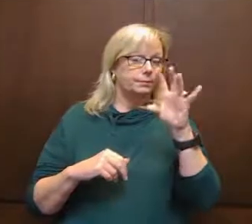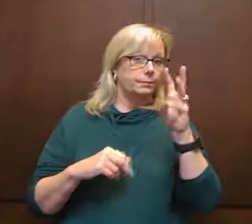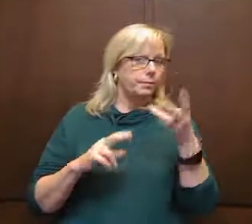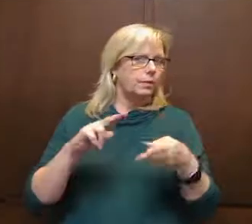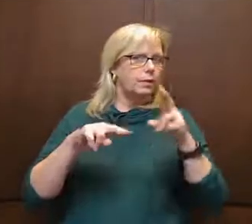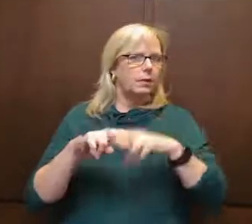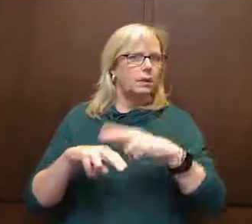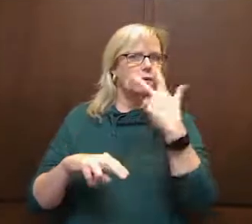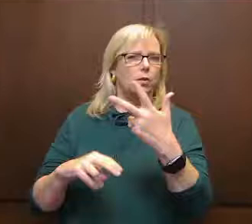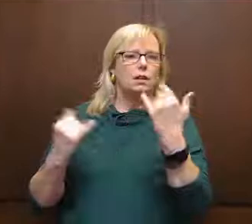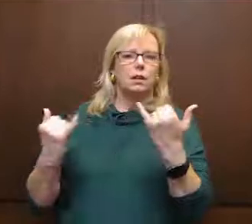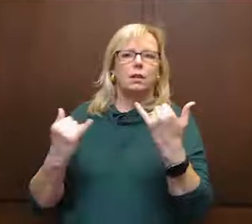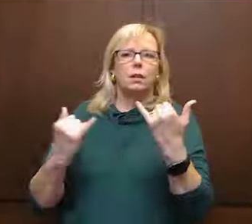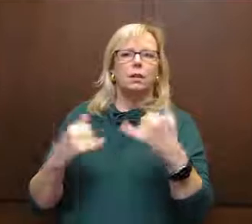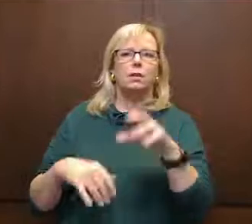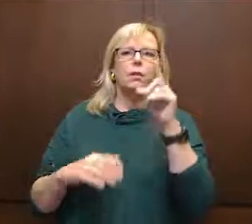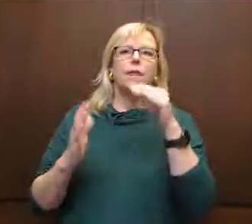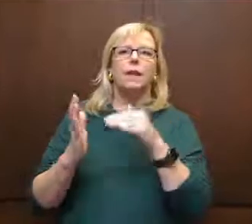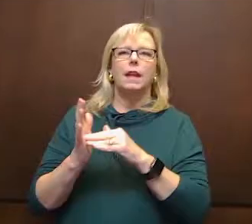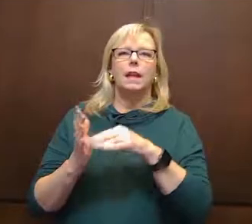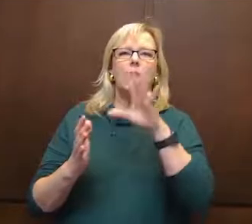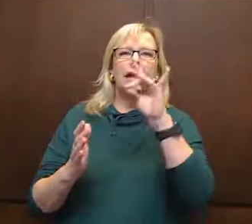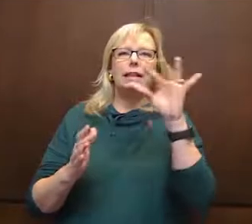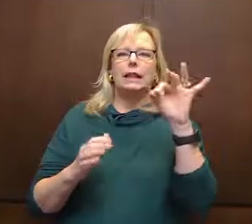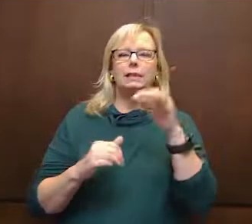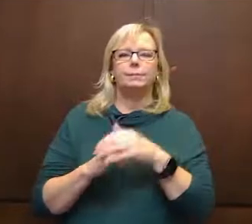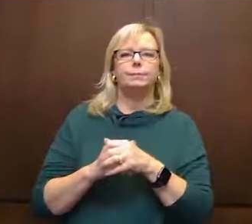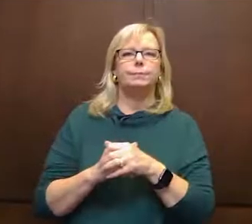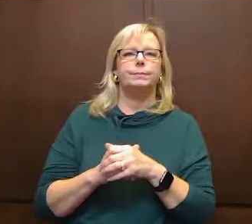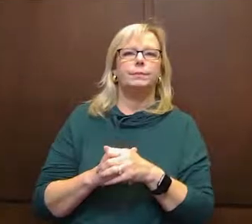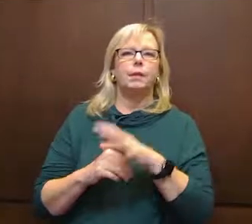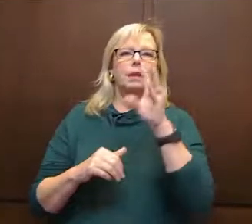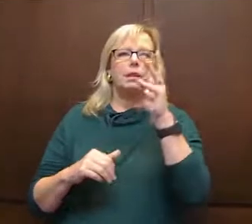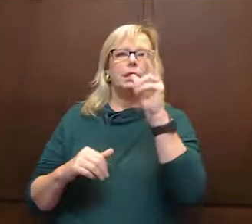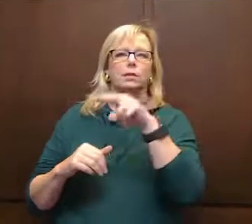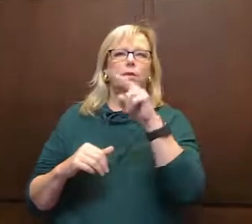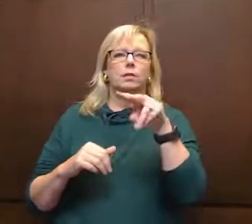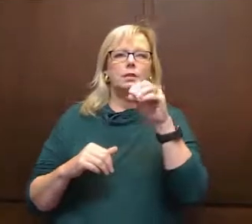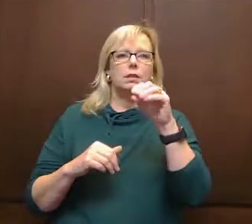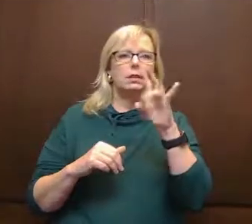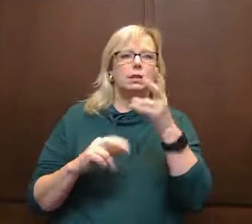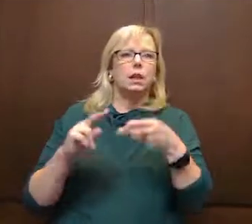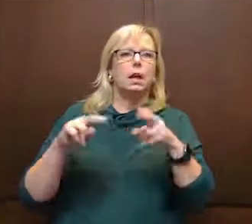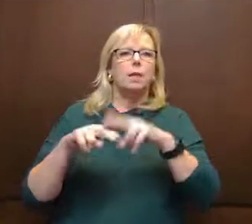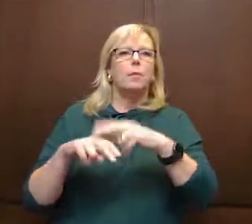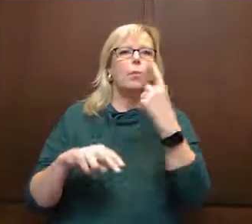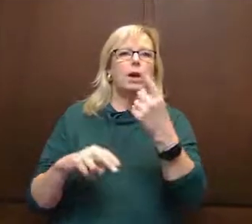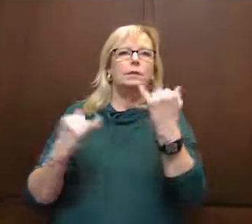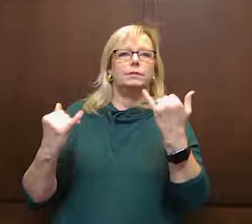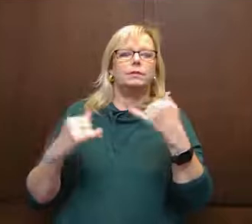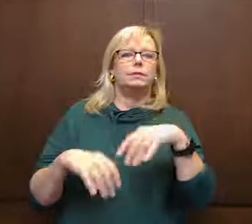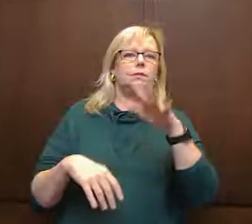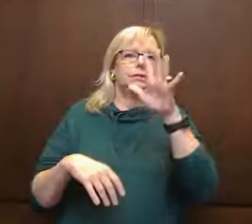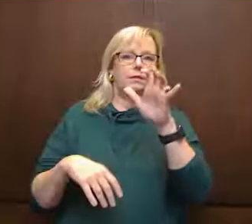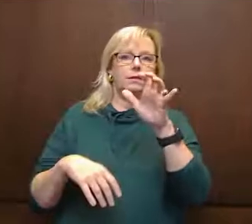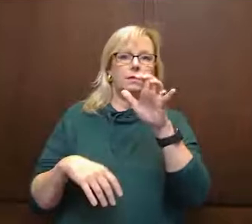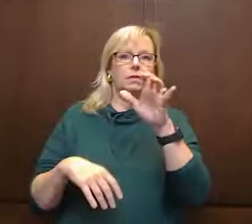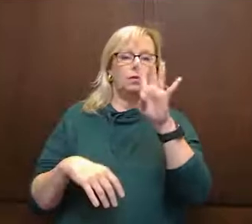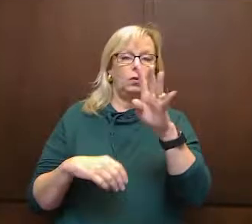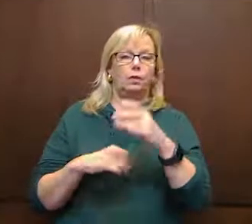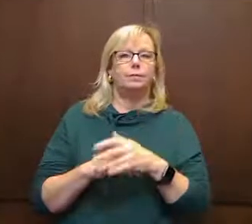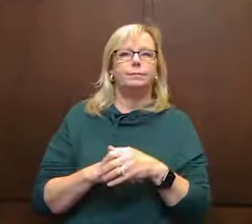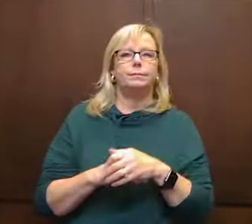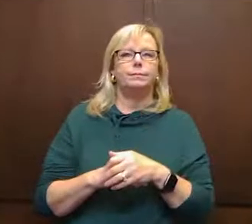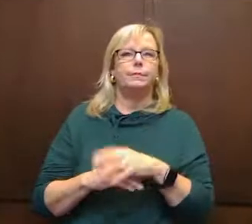62206 is up 3 today to 1,089. 62207 is up 1 to